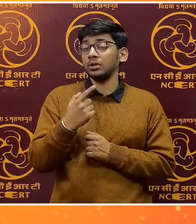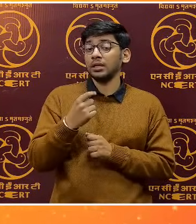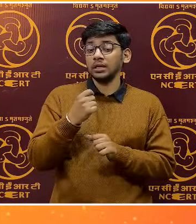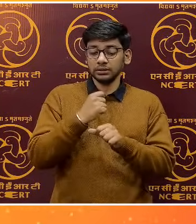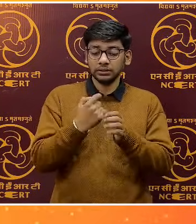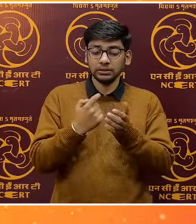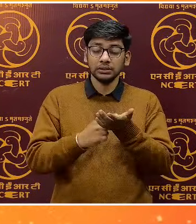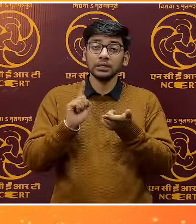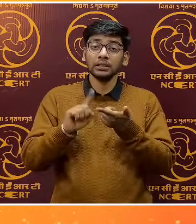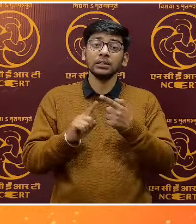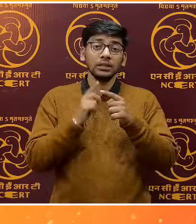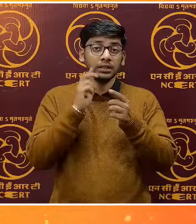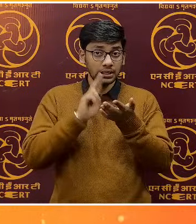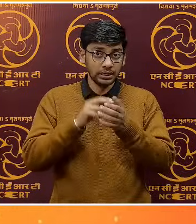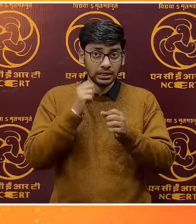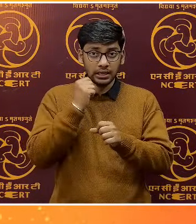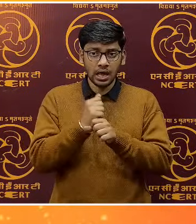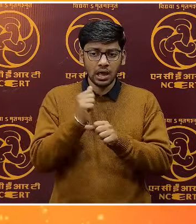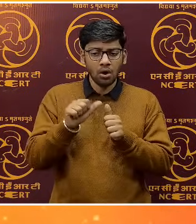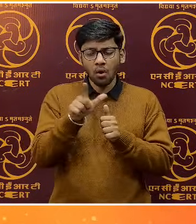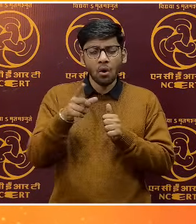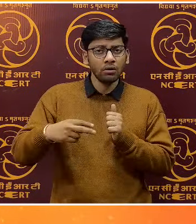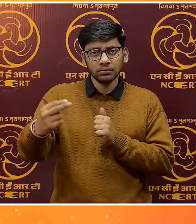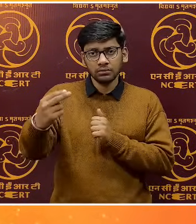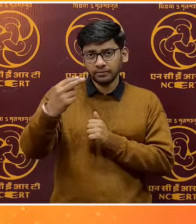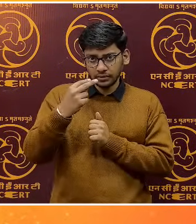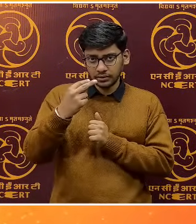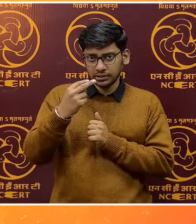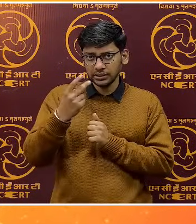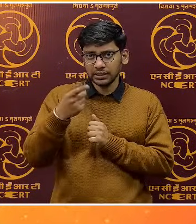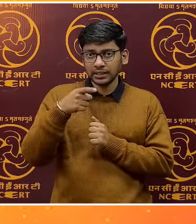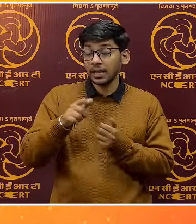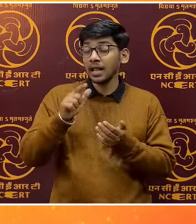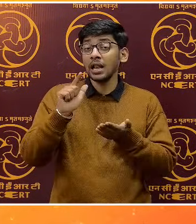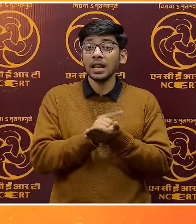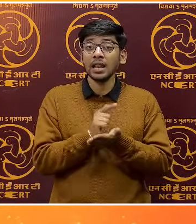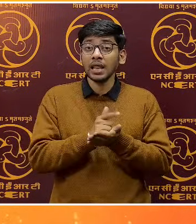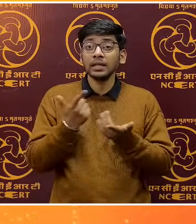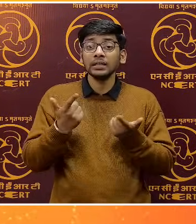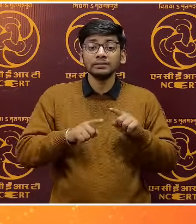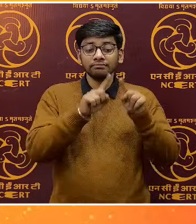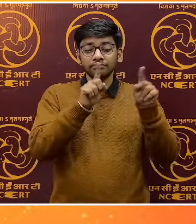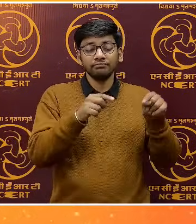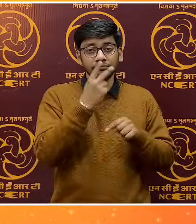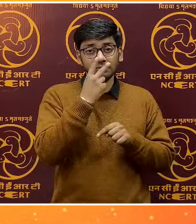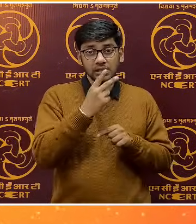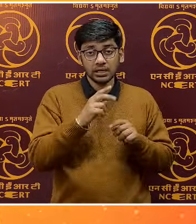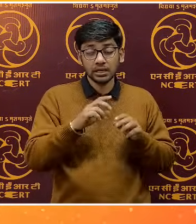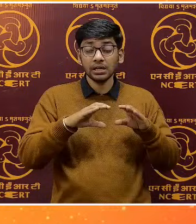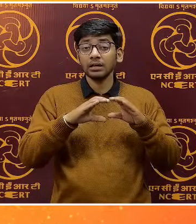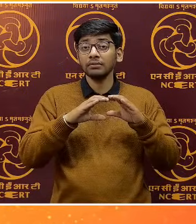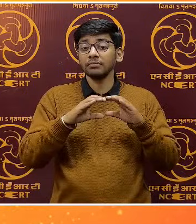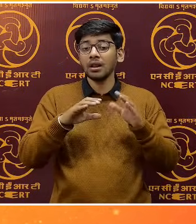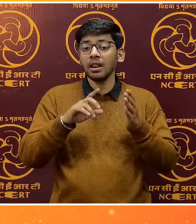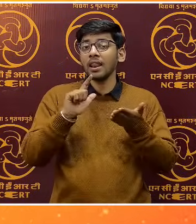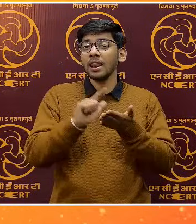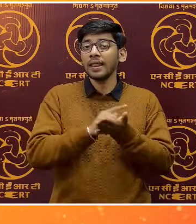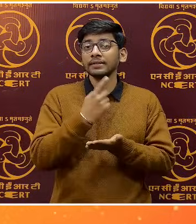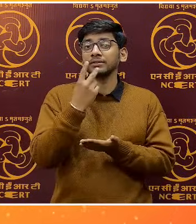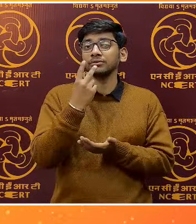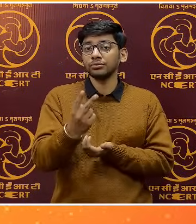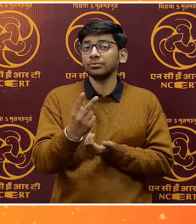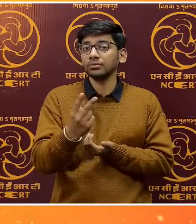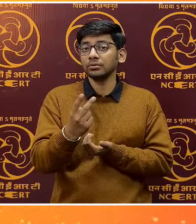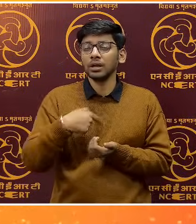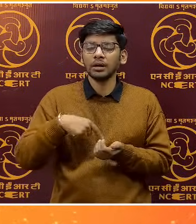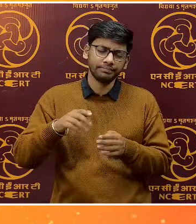right? So for our viewers, this is our chapter, as you can see on the screen, chapter 2, greetings. Now